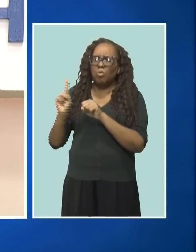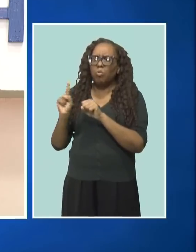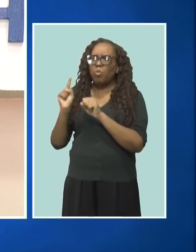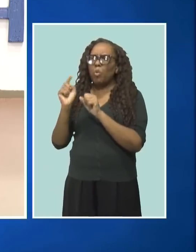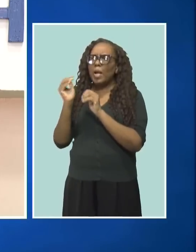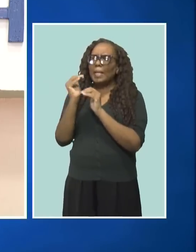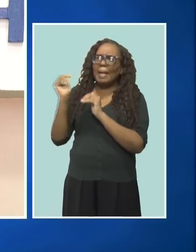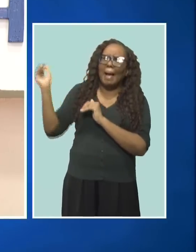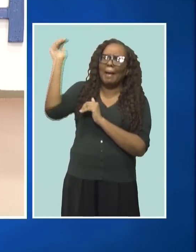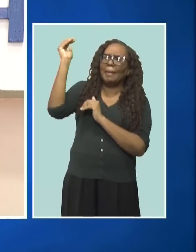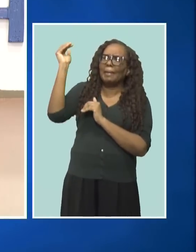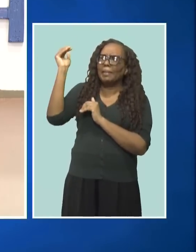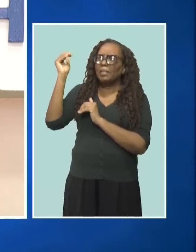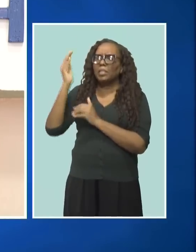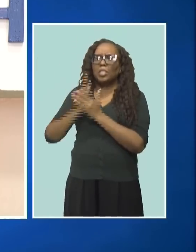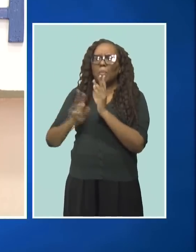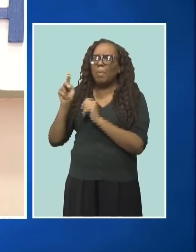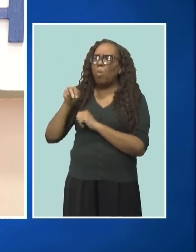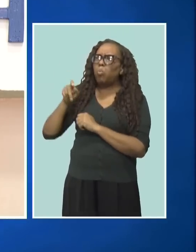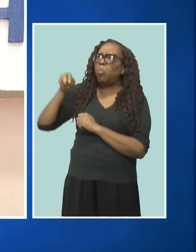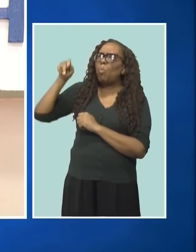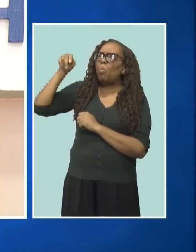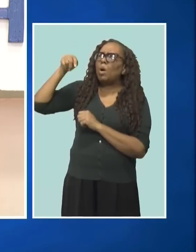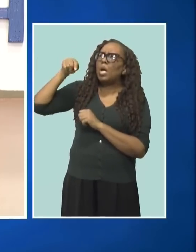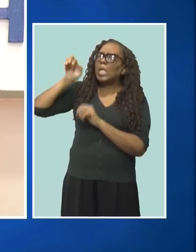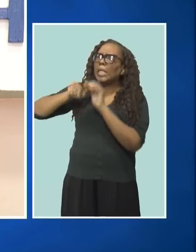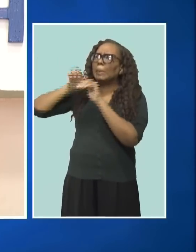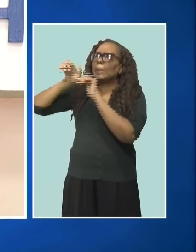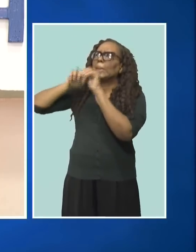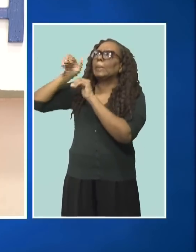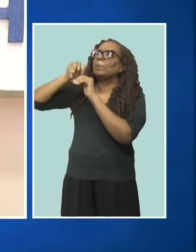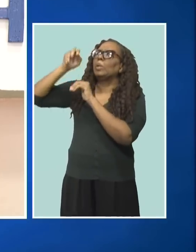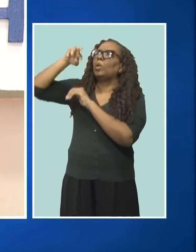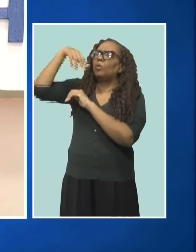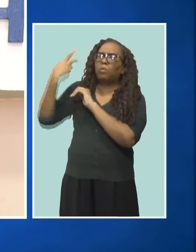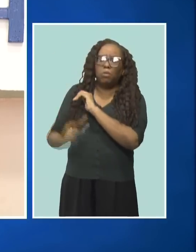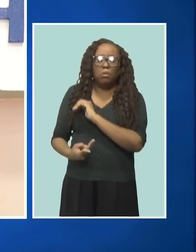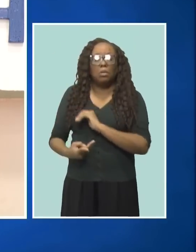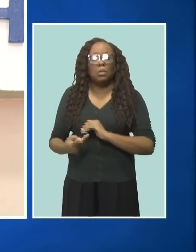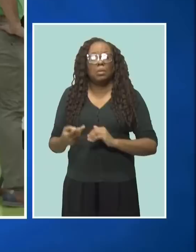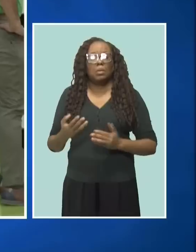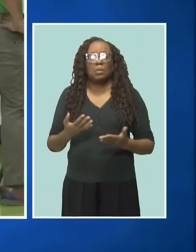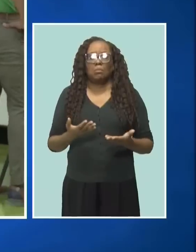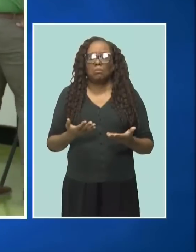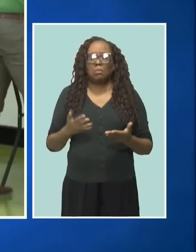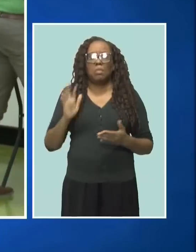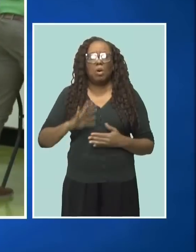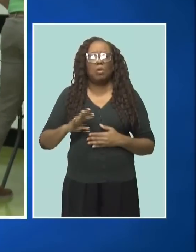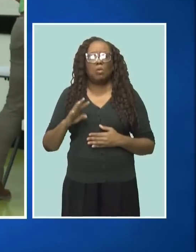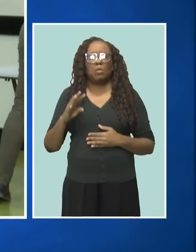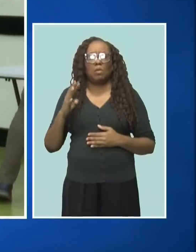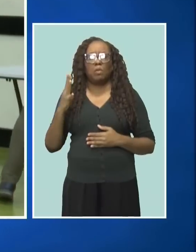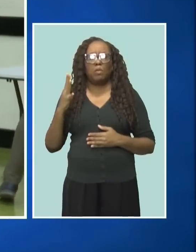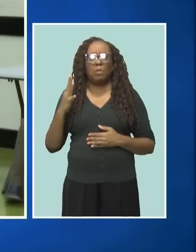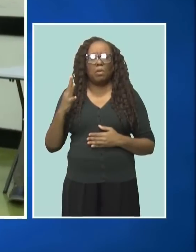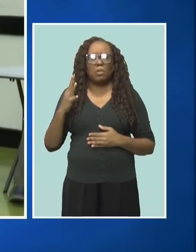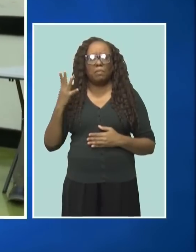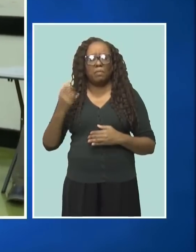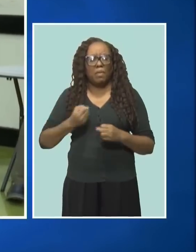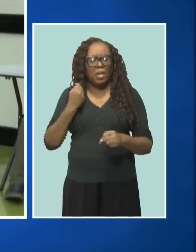those observations include the fact that there have been, in the last maybe 4 or 5 years, some